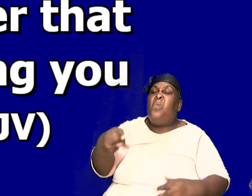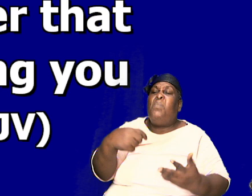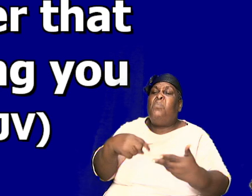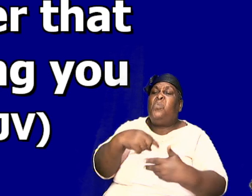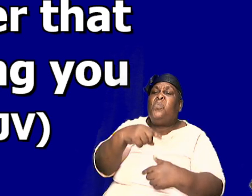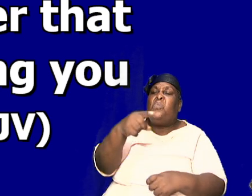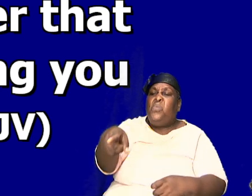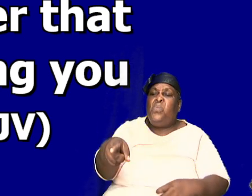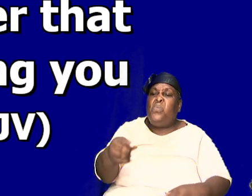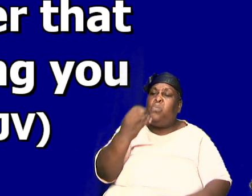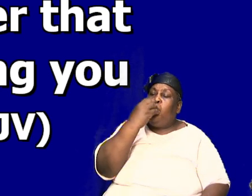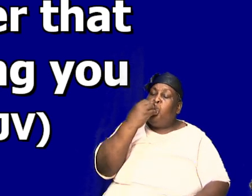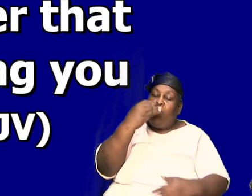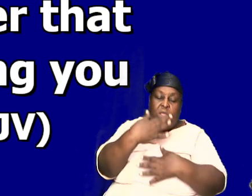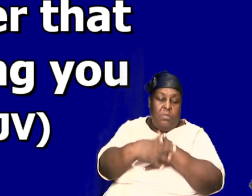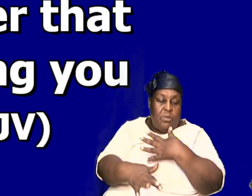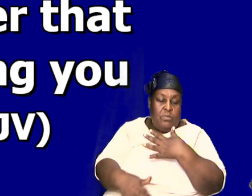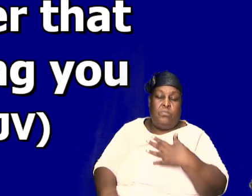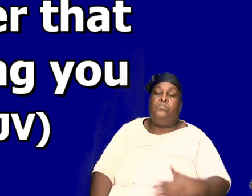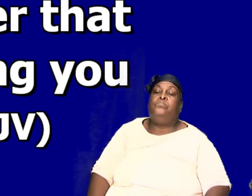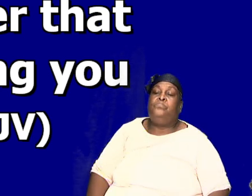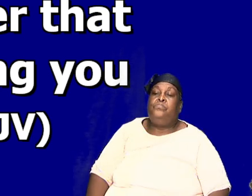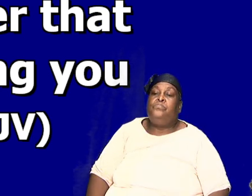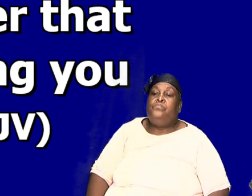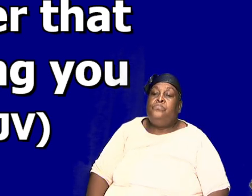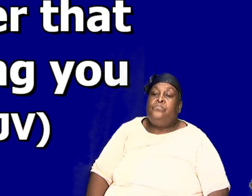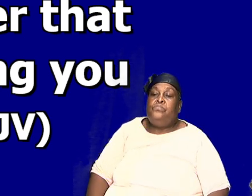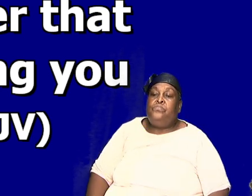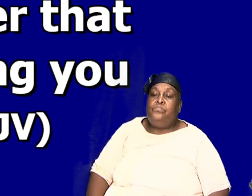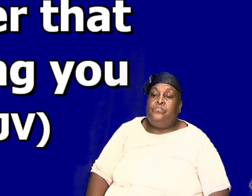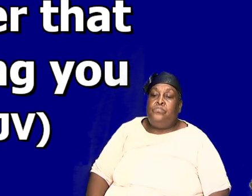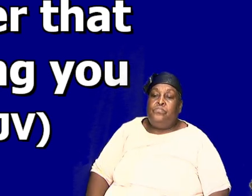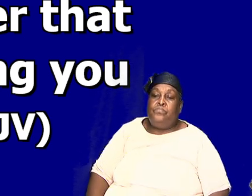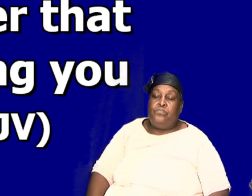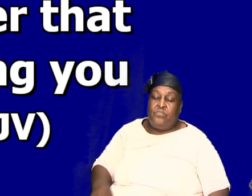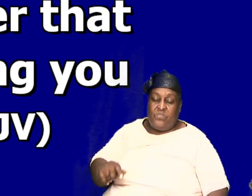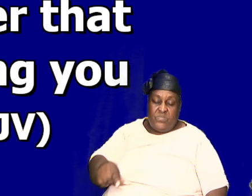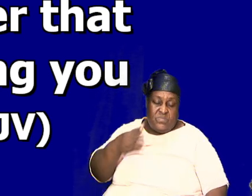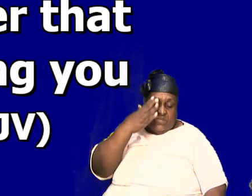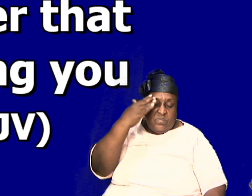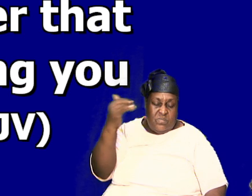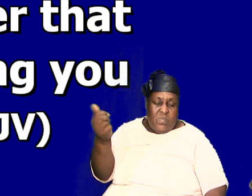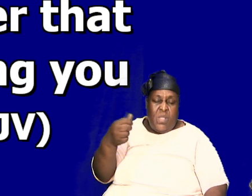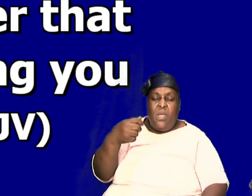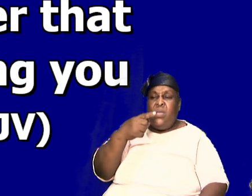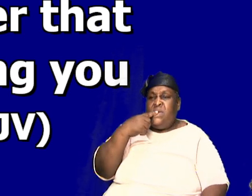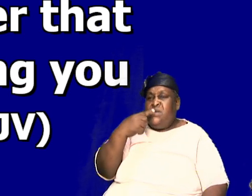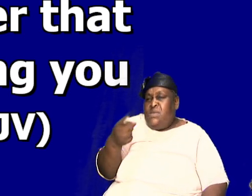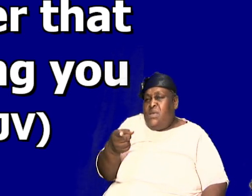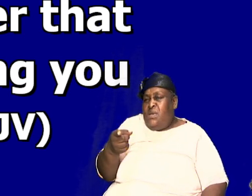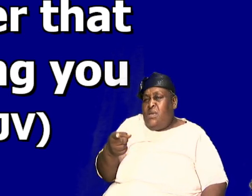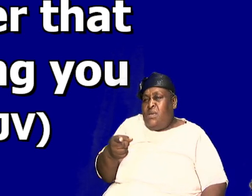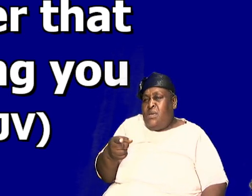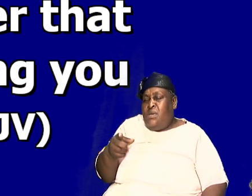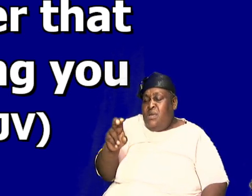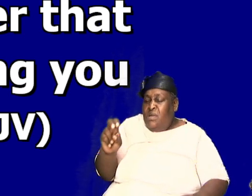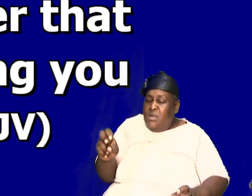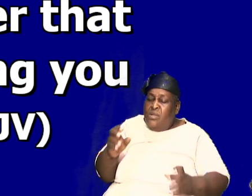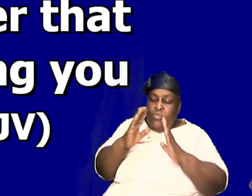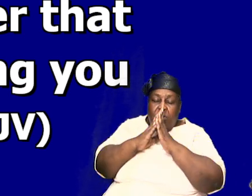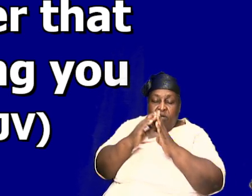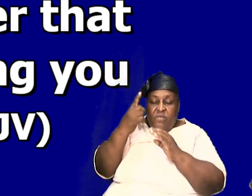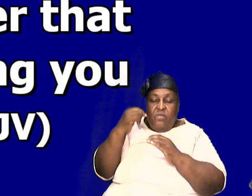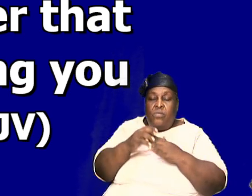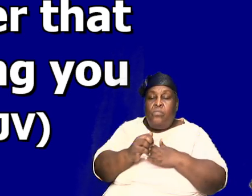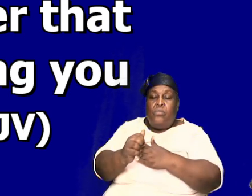you eat bread. This is why we made a point last time that we need to pray for our leaders,